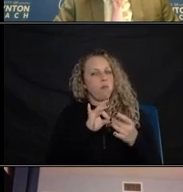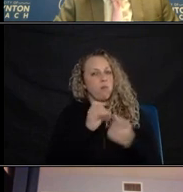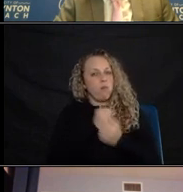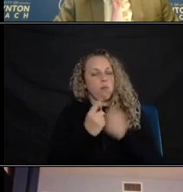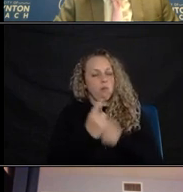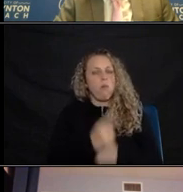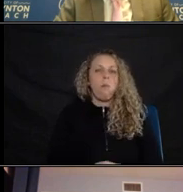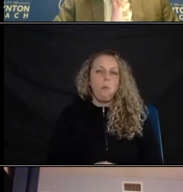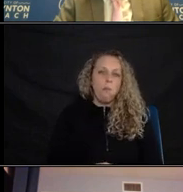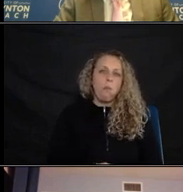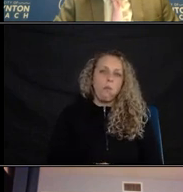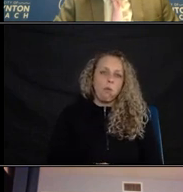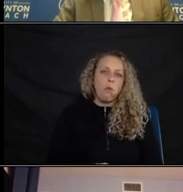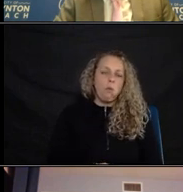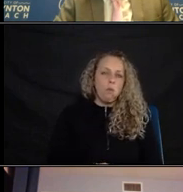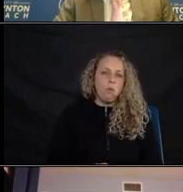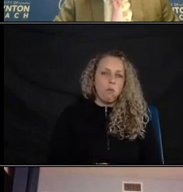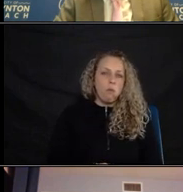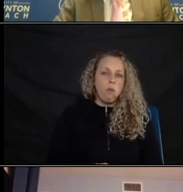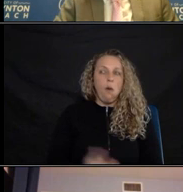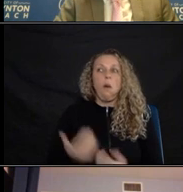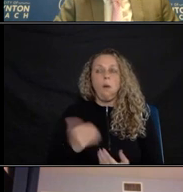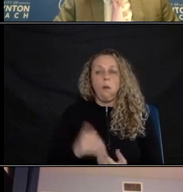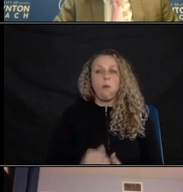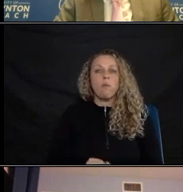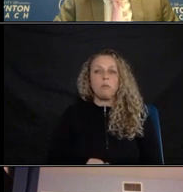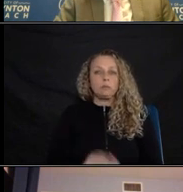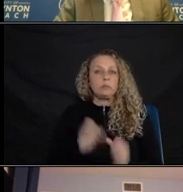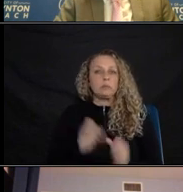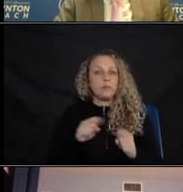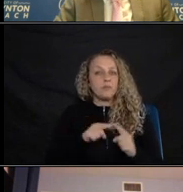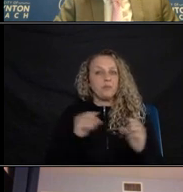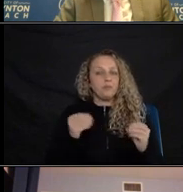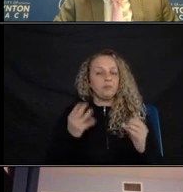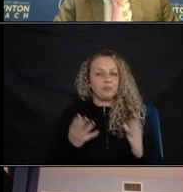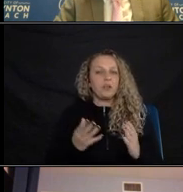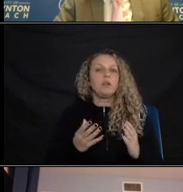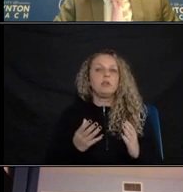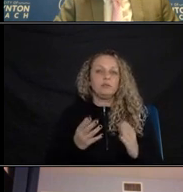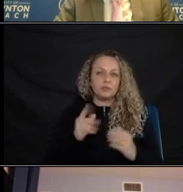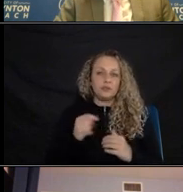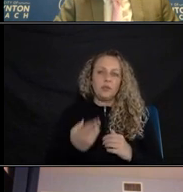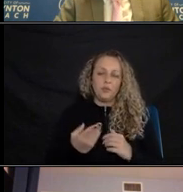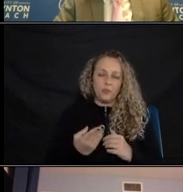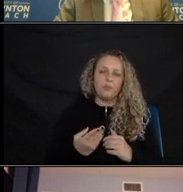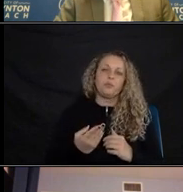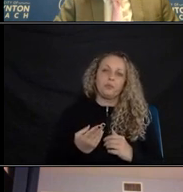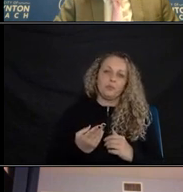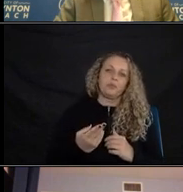everyone there and again, be able to provide the townhomes